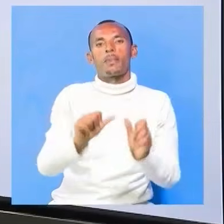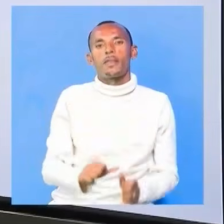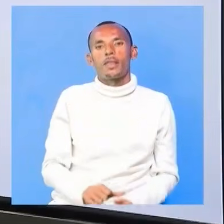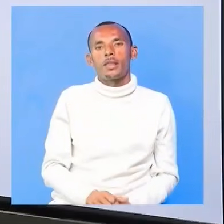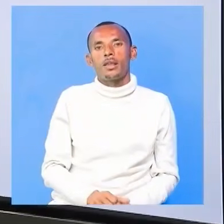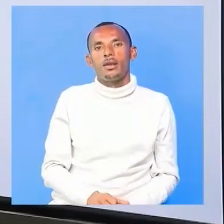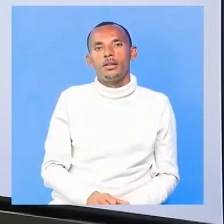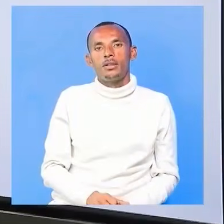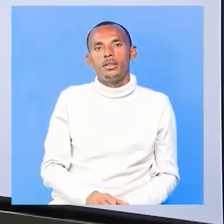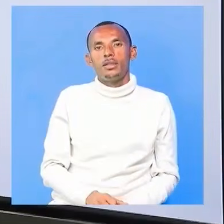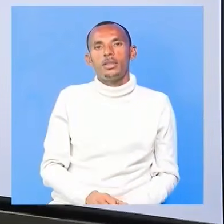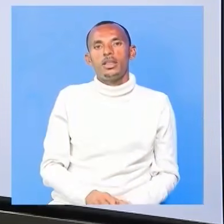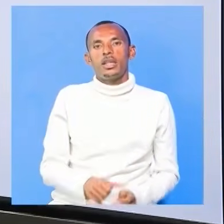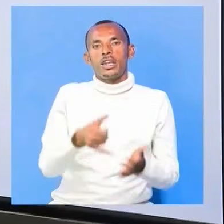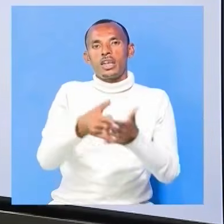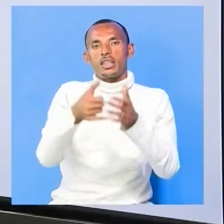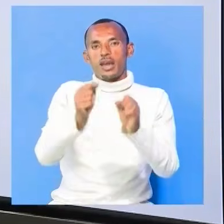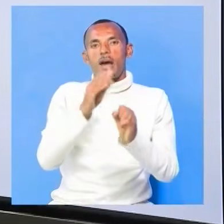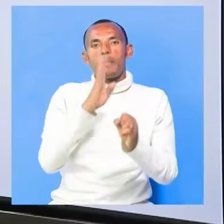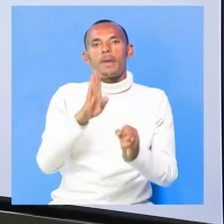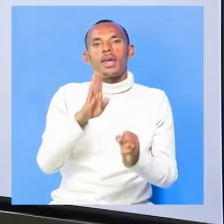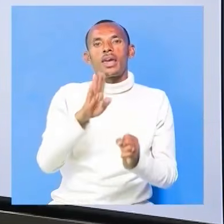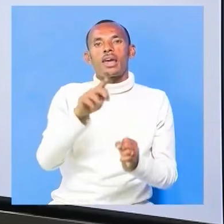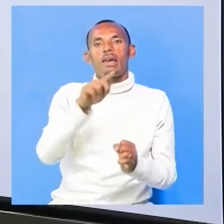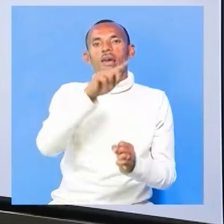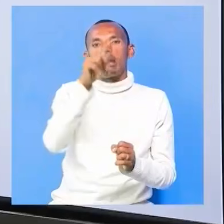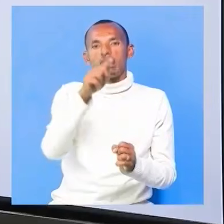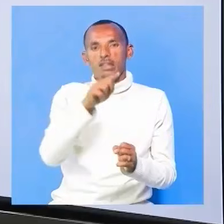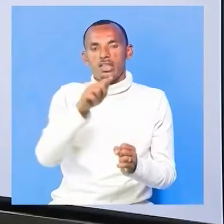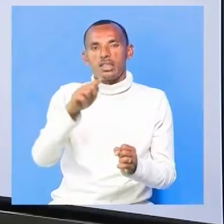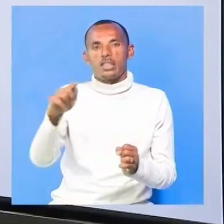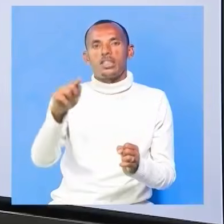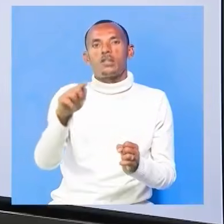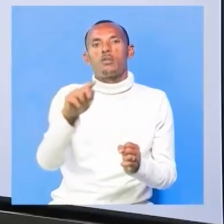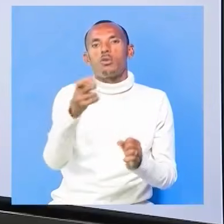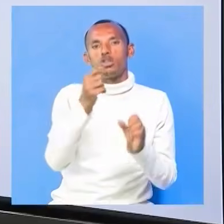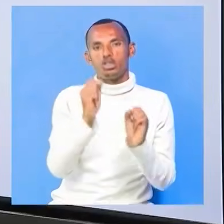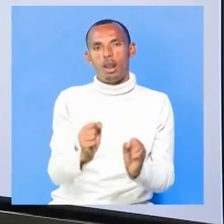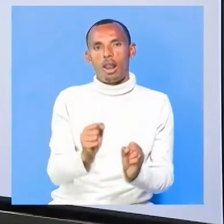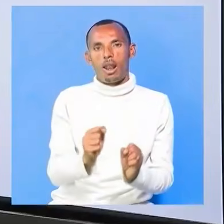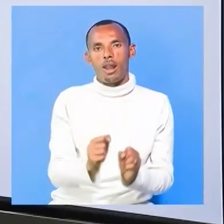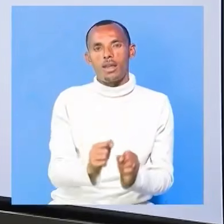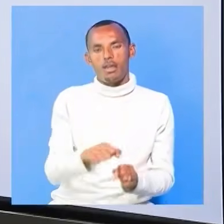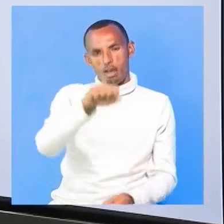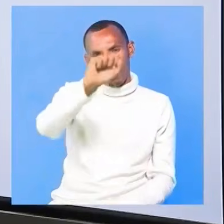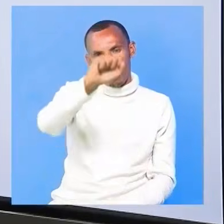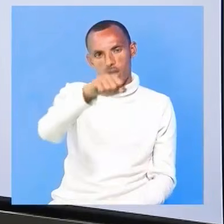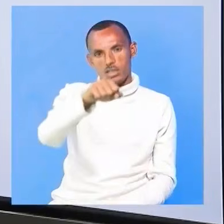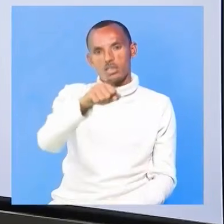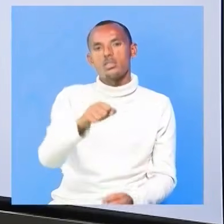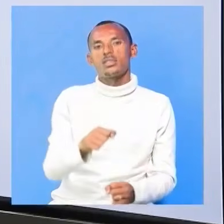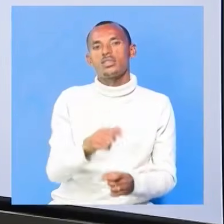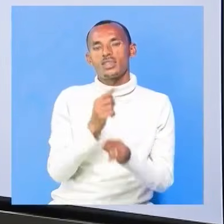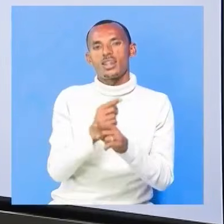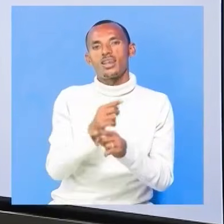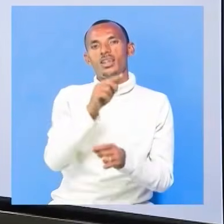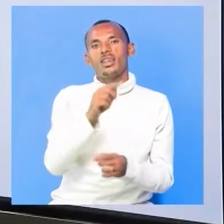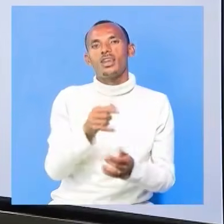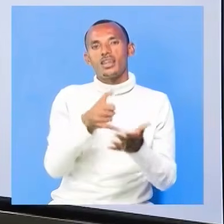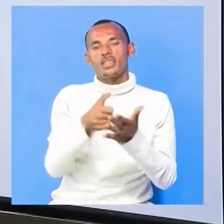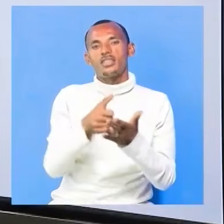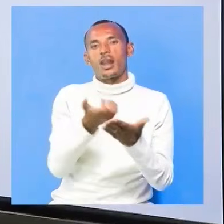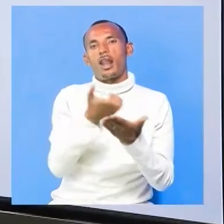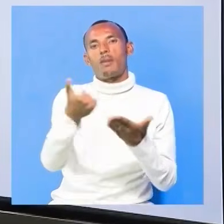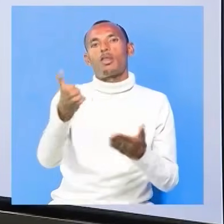on. So can it be an element of integer? Yes, of course. It's